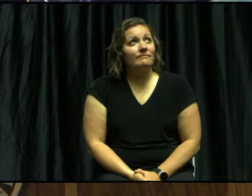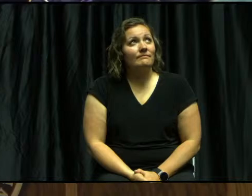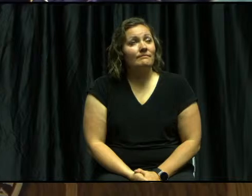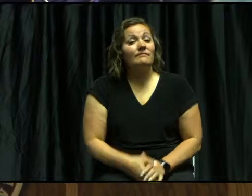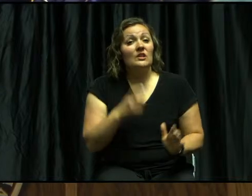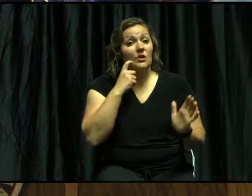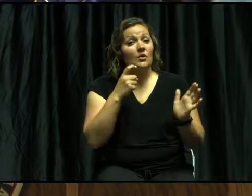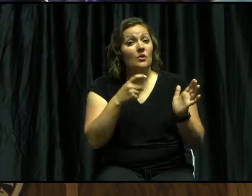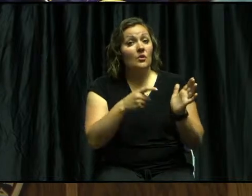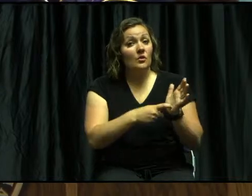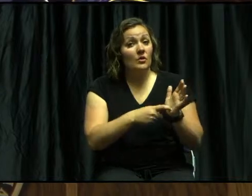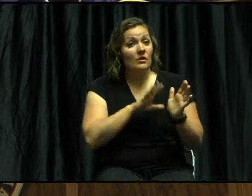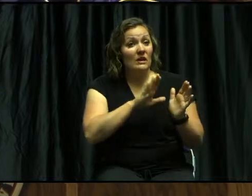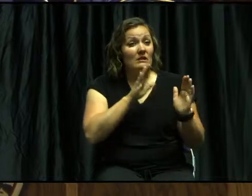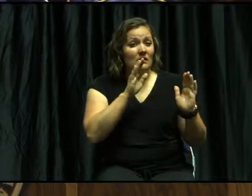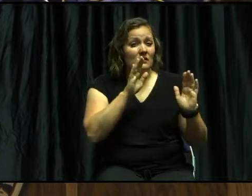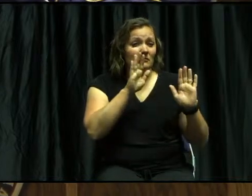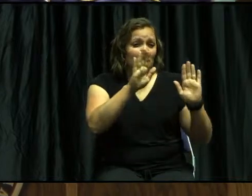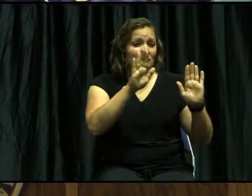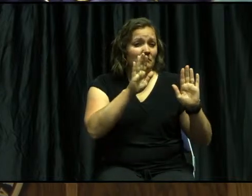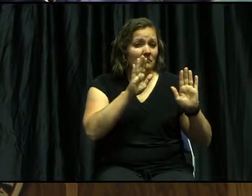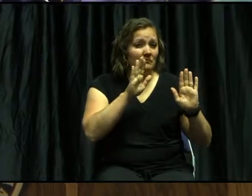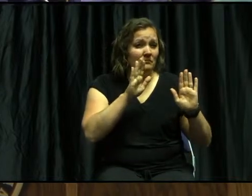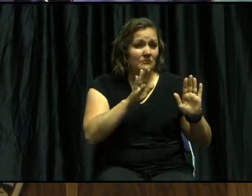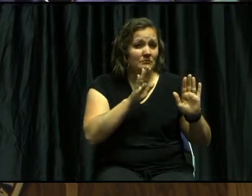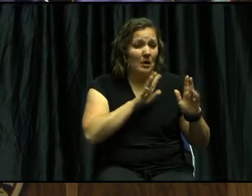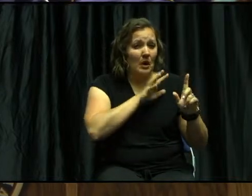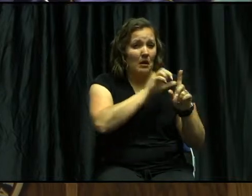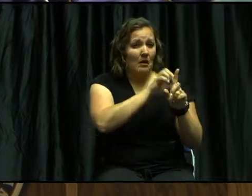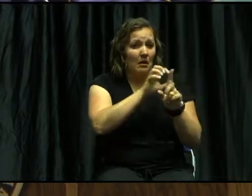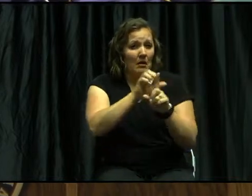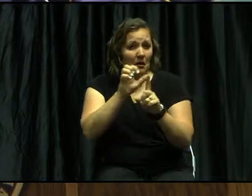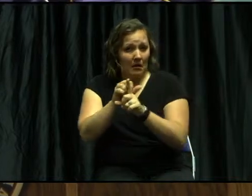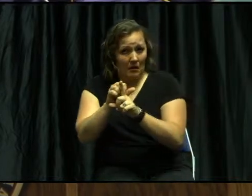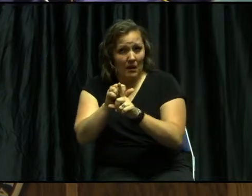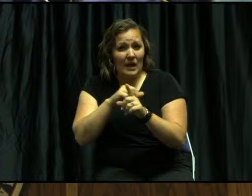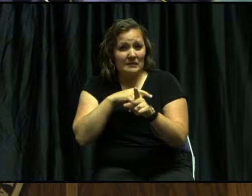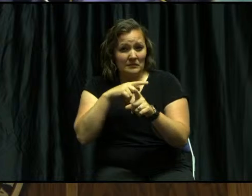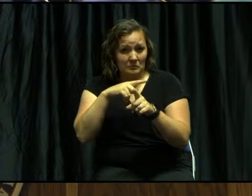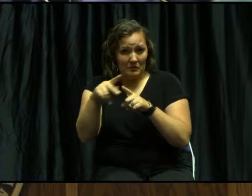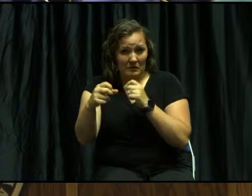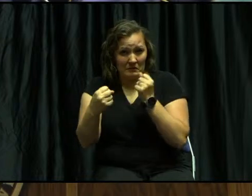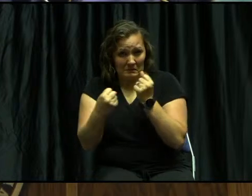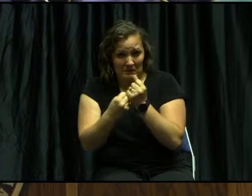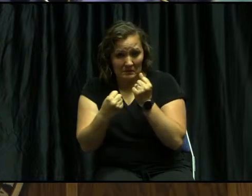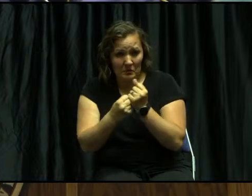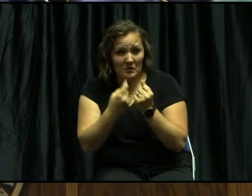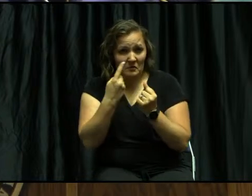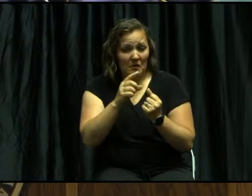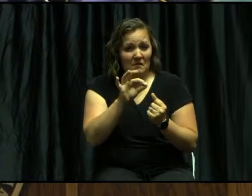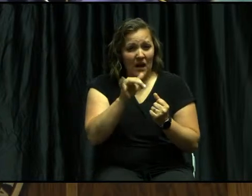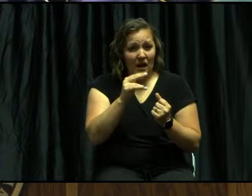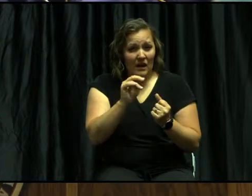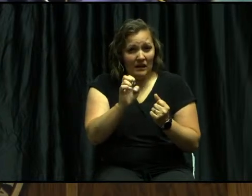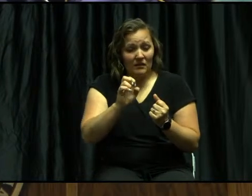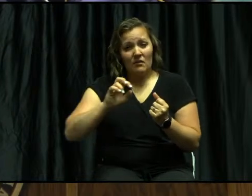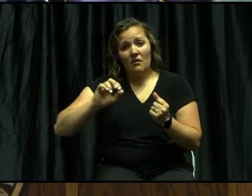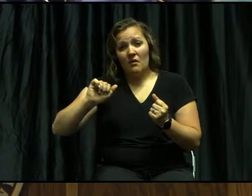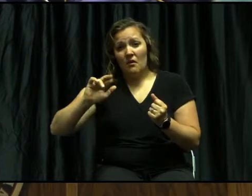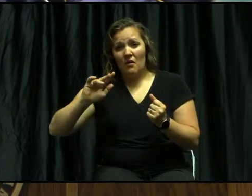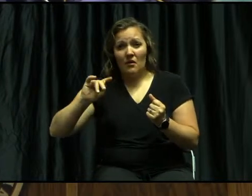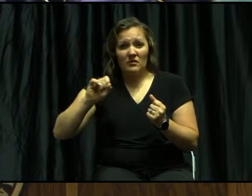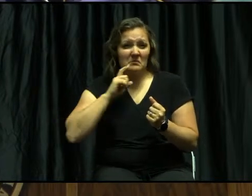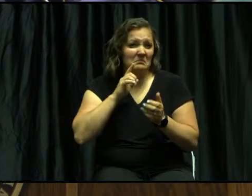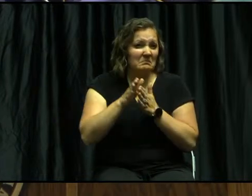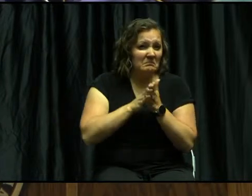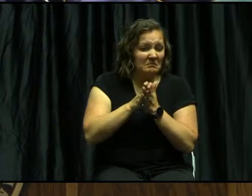In recognition of his outstanding accomplishments in the disparate worlds of professional sports and fine arts, for his tenacious